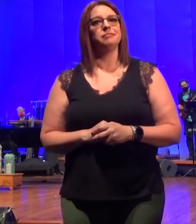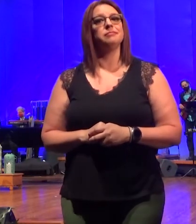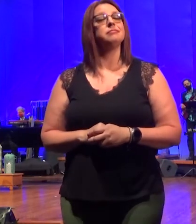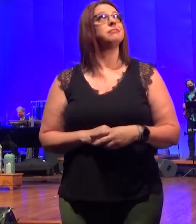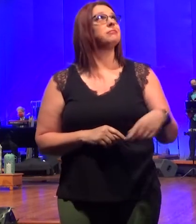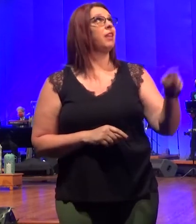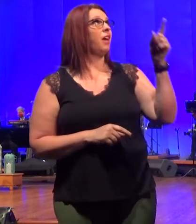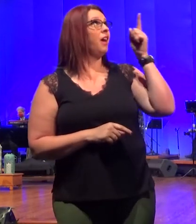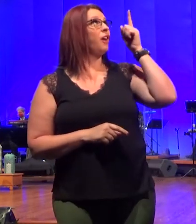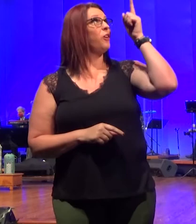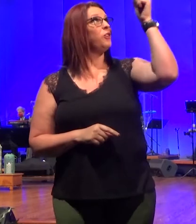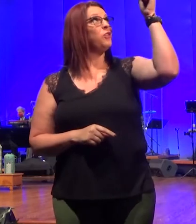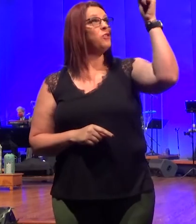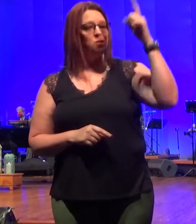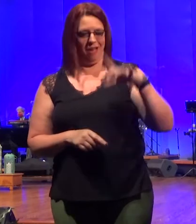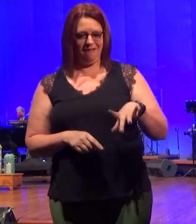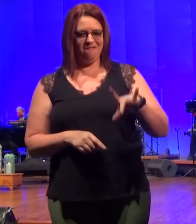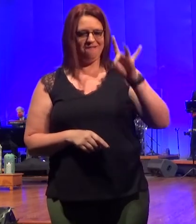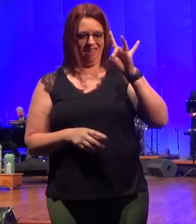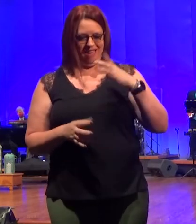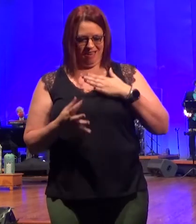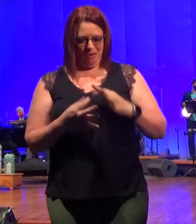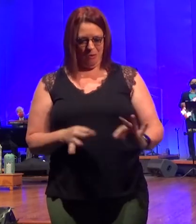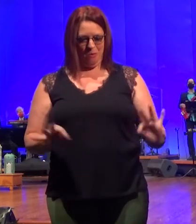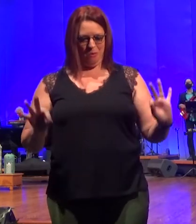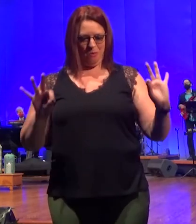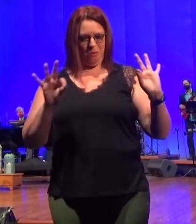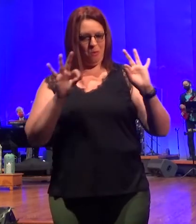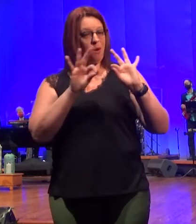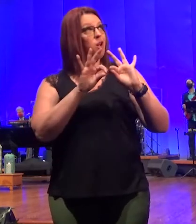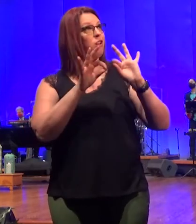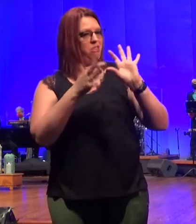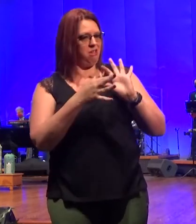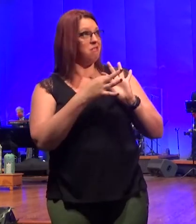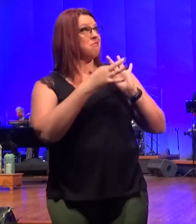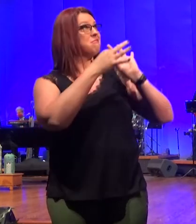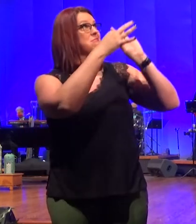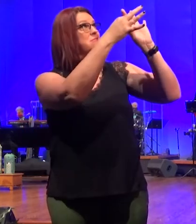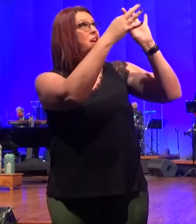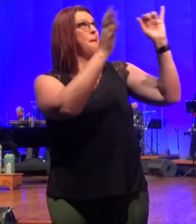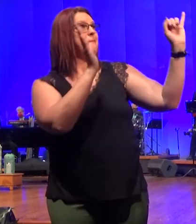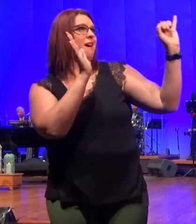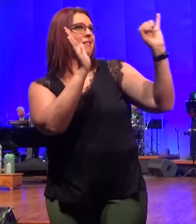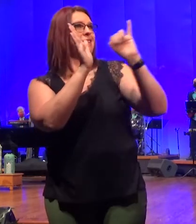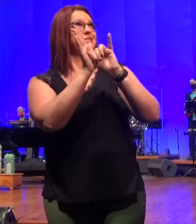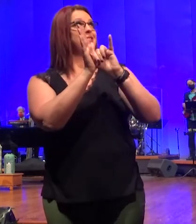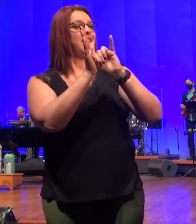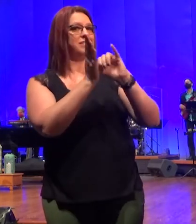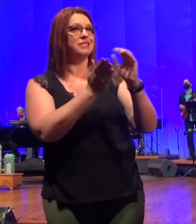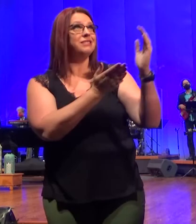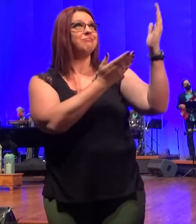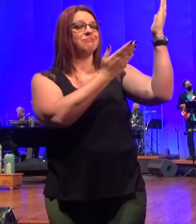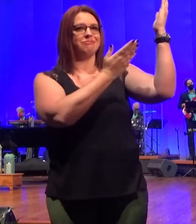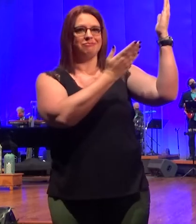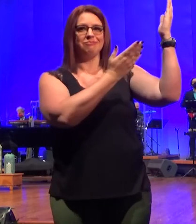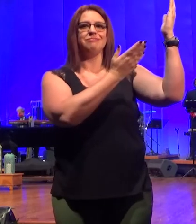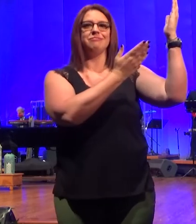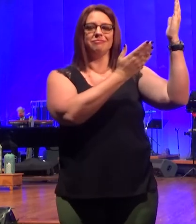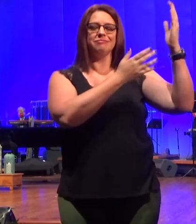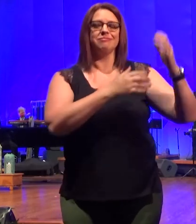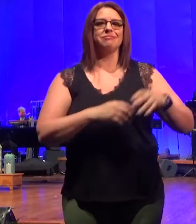In you I find my worth, in you I find my identity.